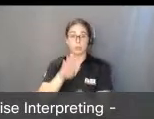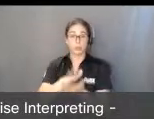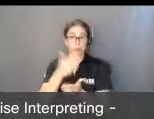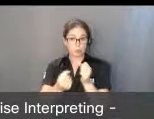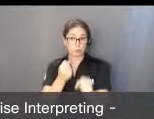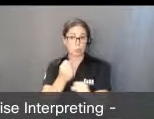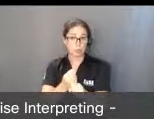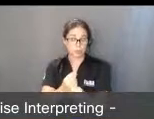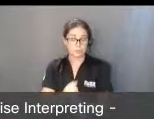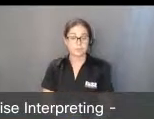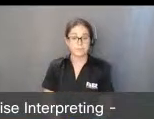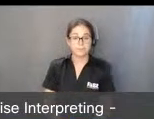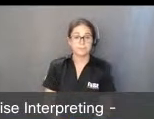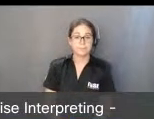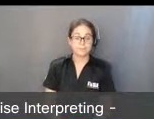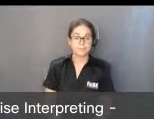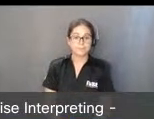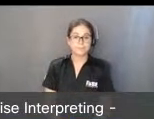please.